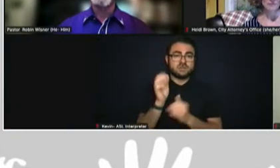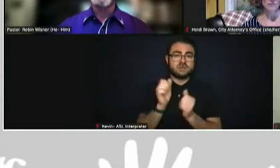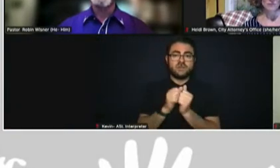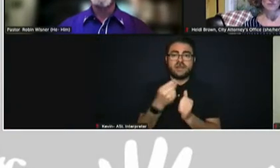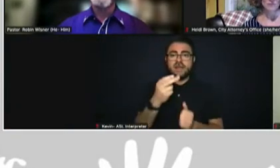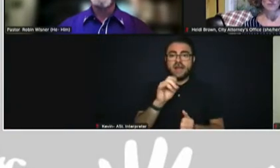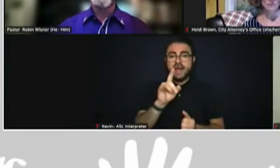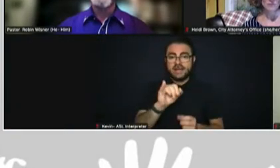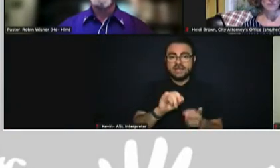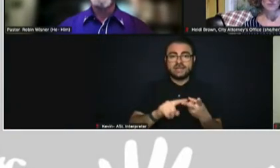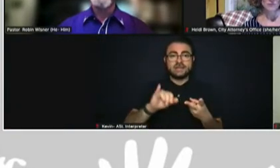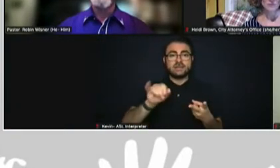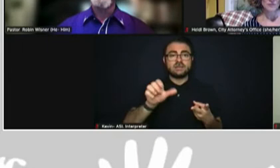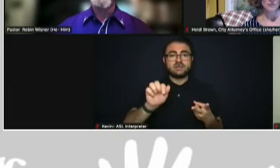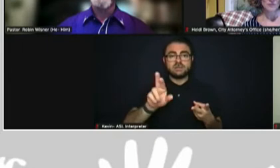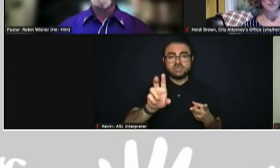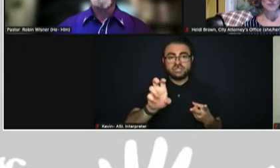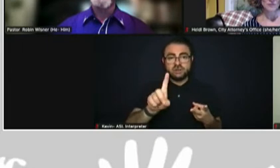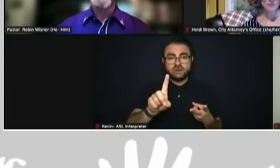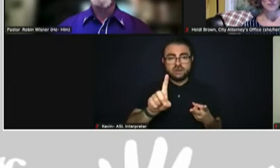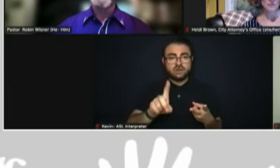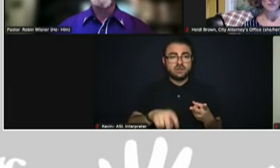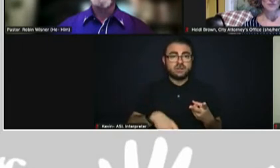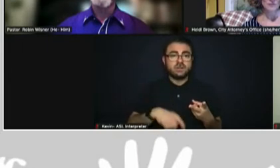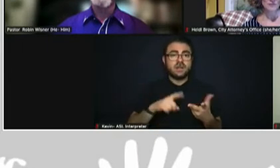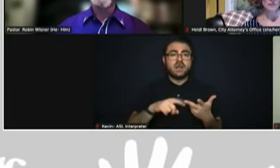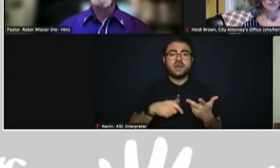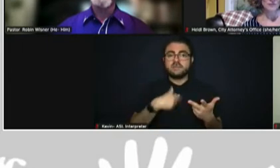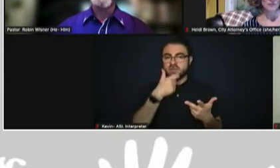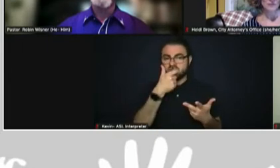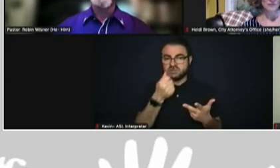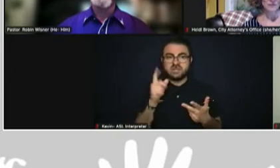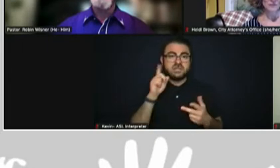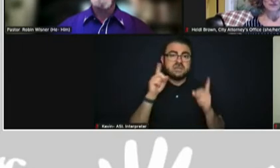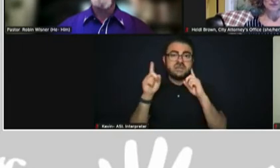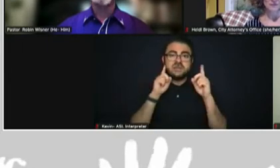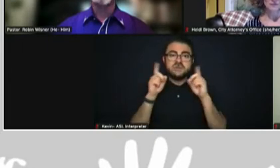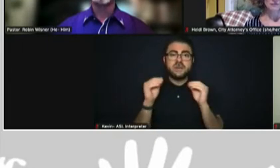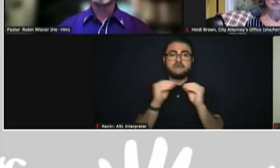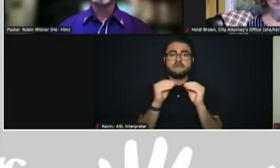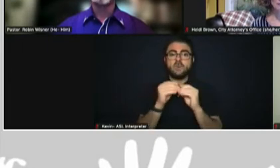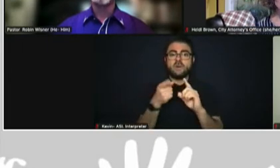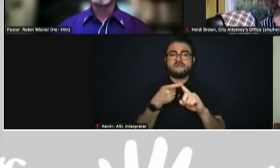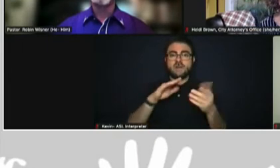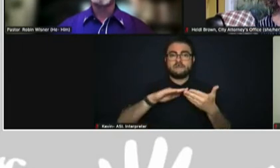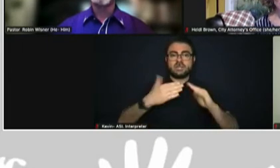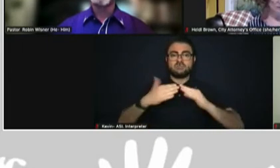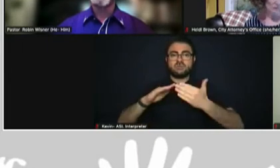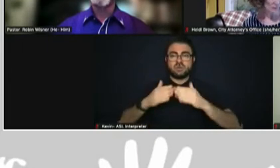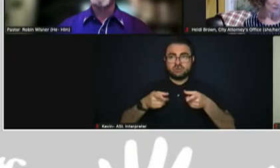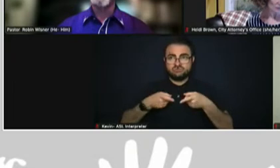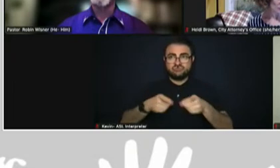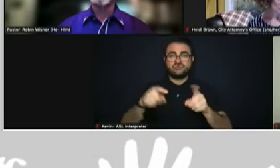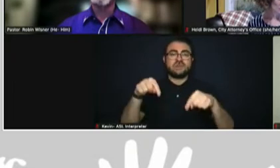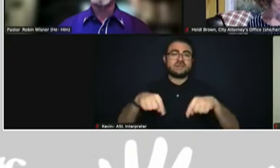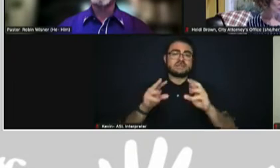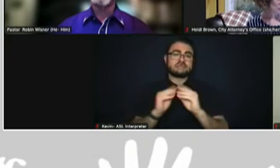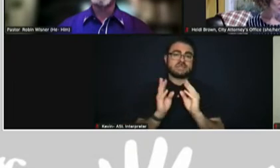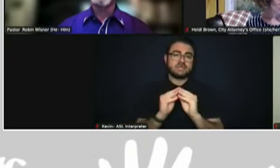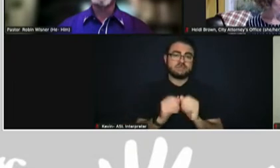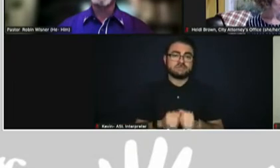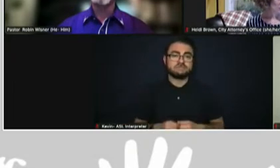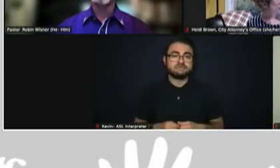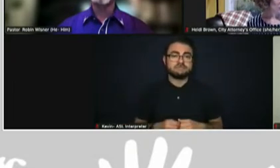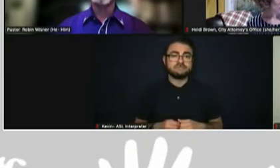and I'm interested in hearing more from the community as we go through the meeting. And in the efforts